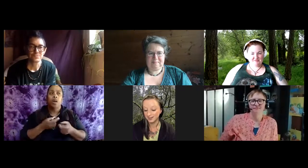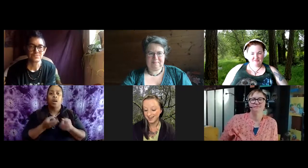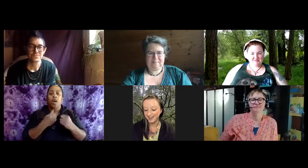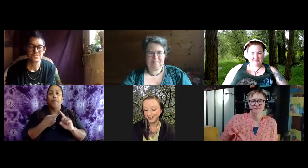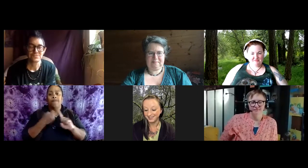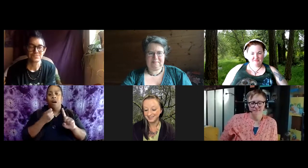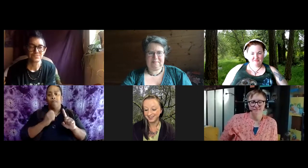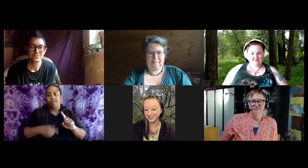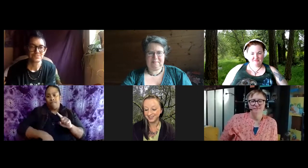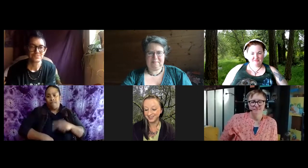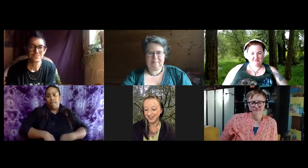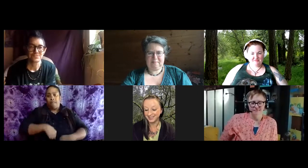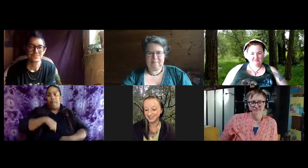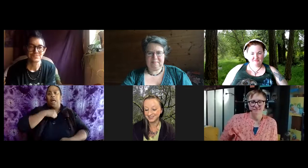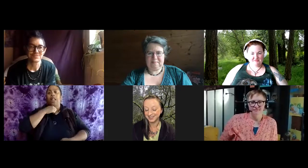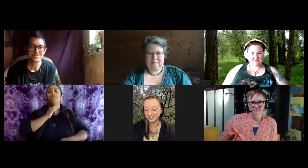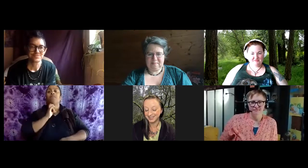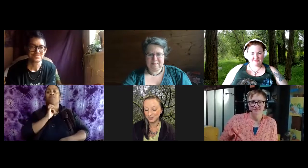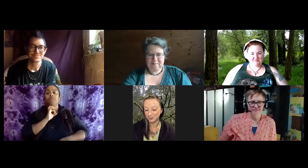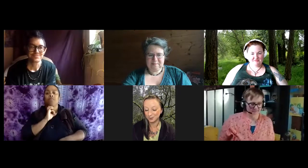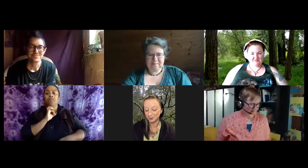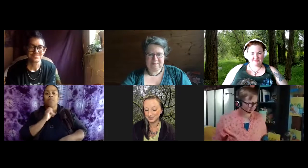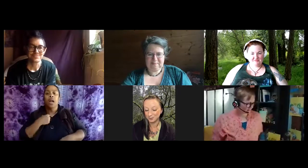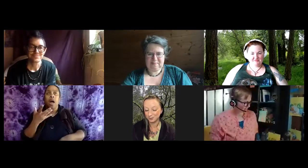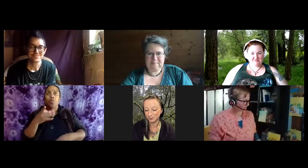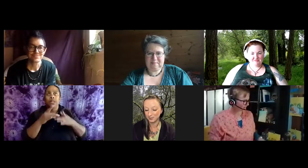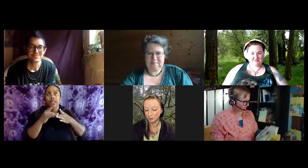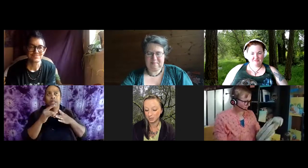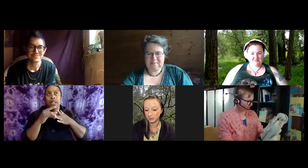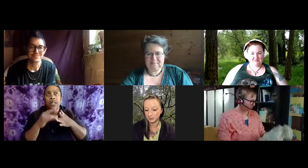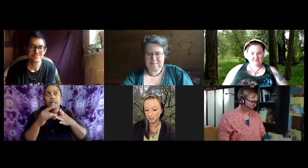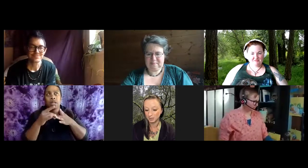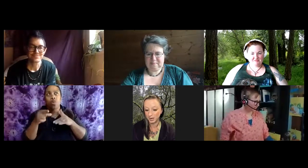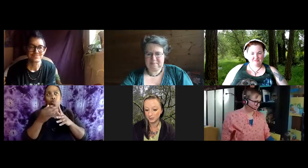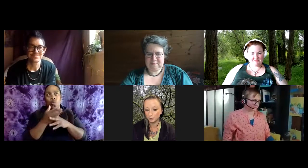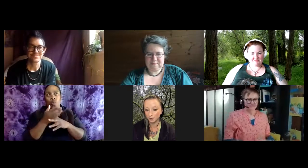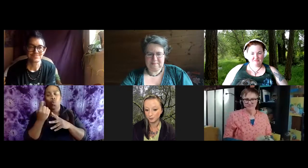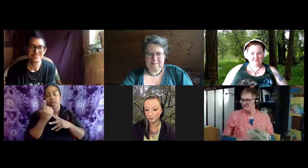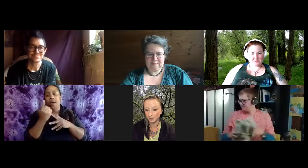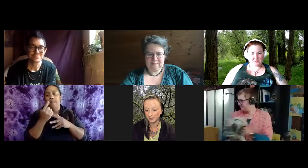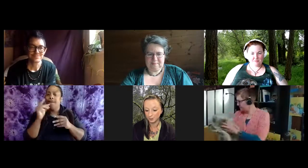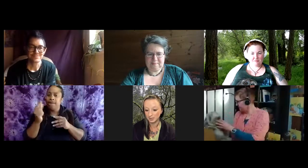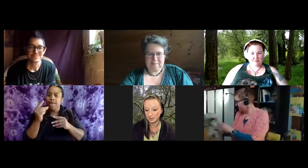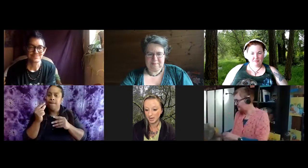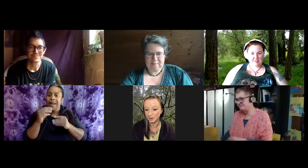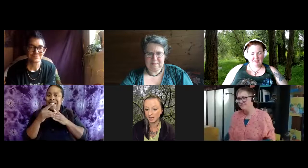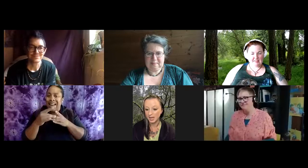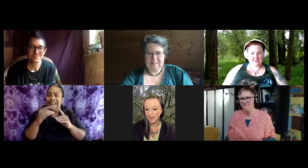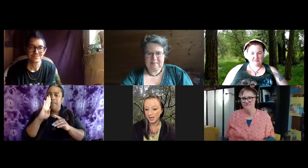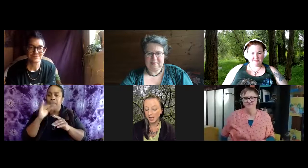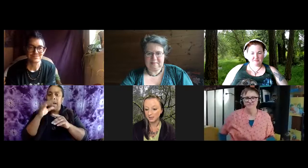bellies. And so I just want to lead you through something really quick that's being guided by the fairies right